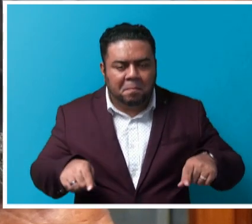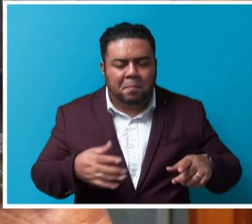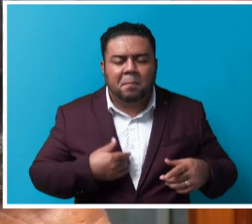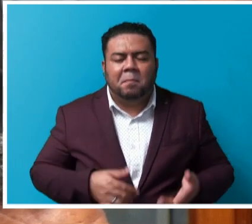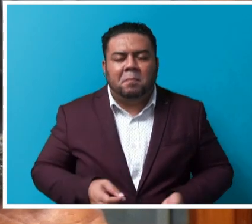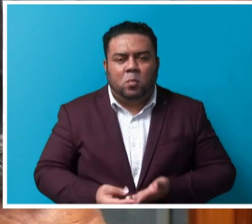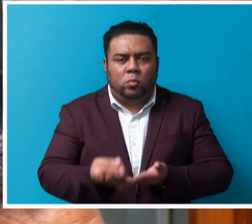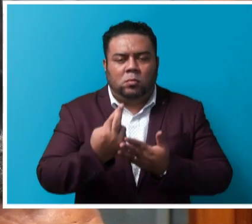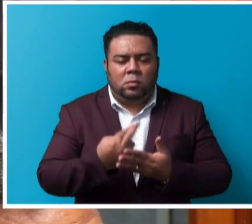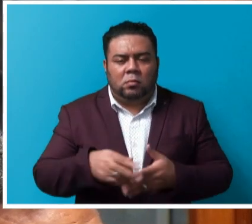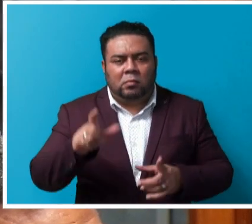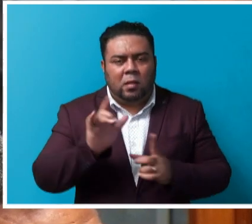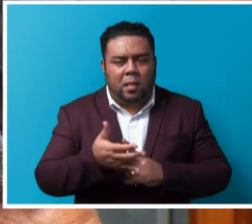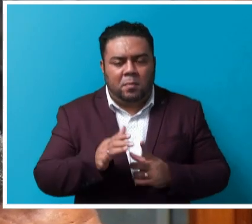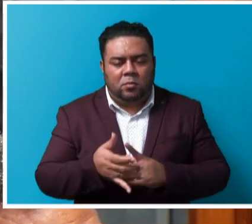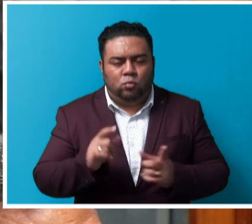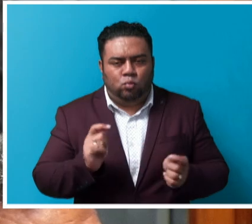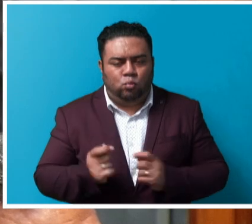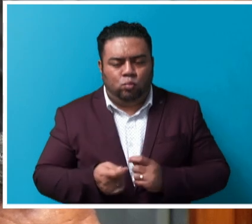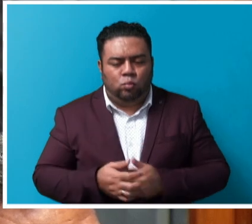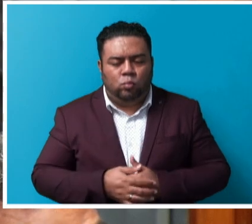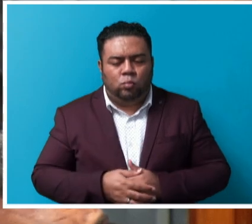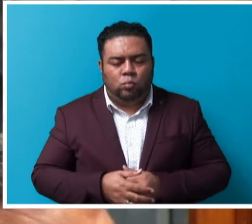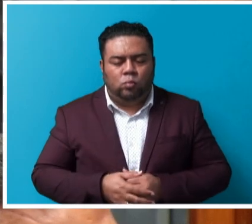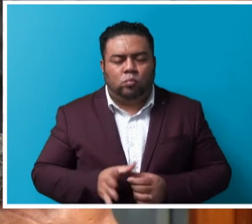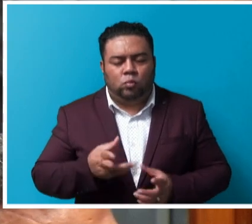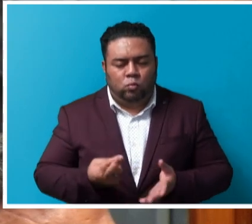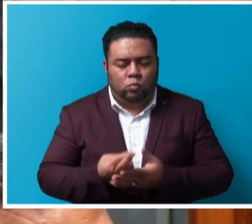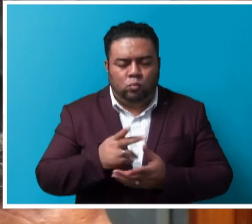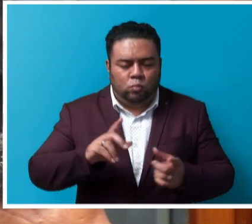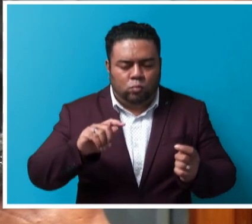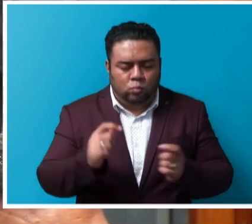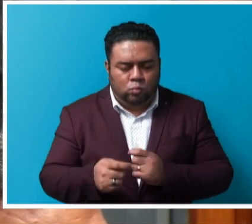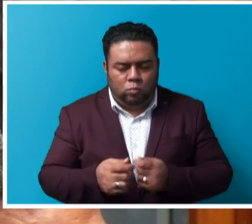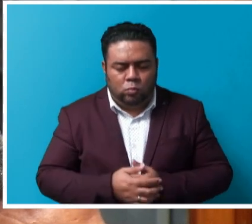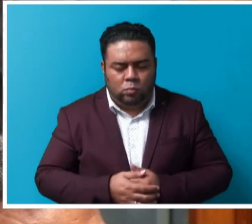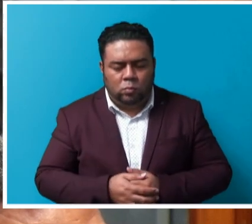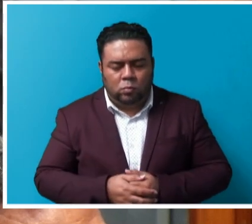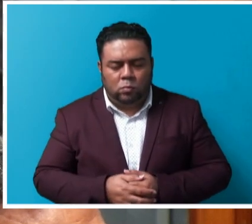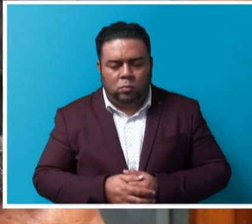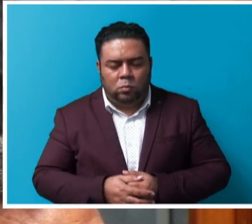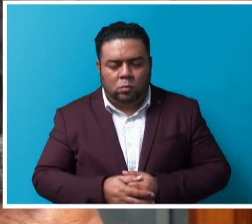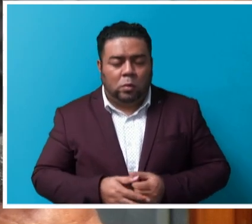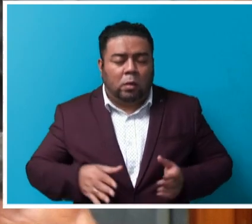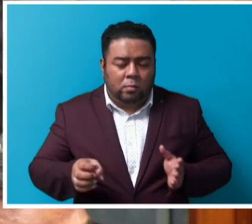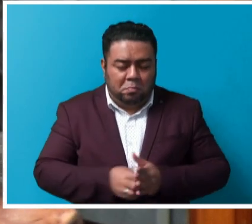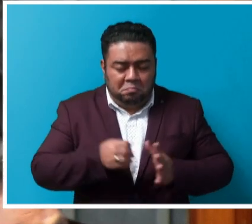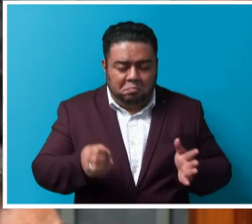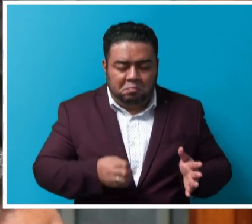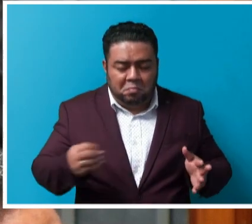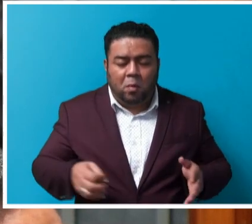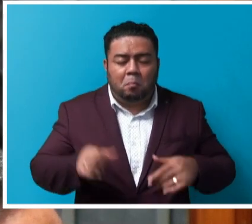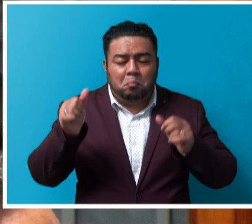resilience against climate change. The restoration of mangrove ecosystems and the expansion of protected